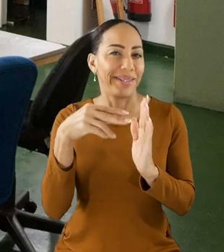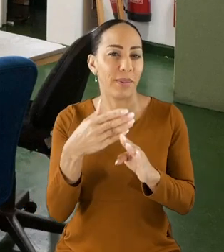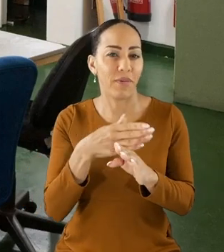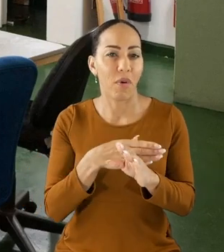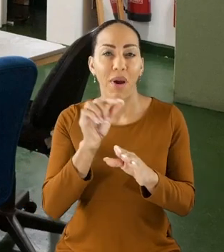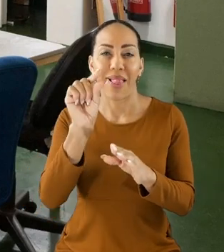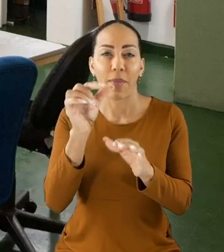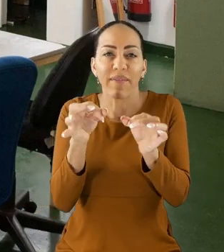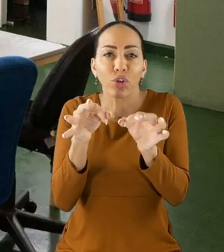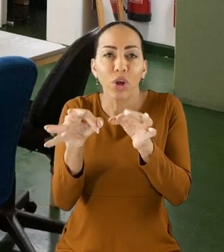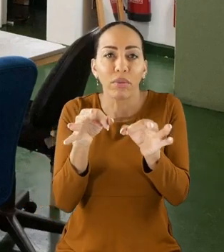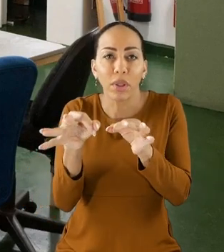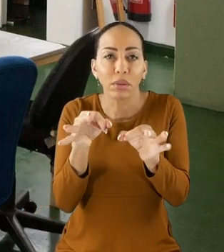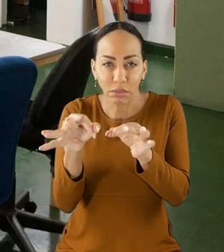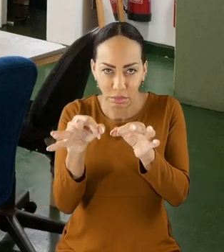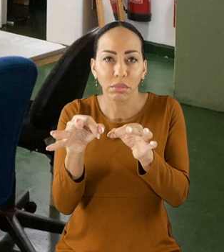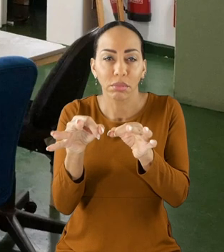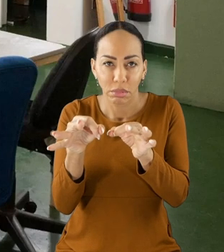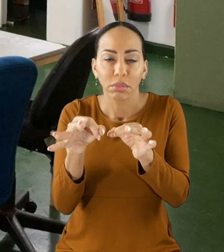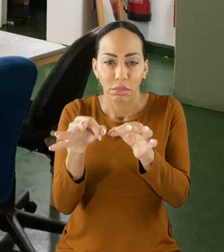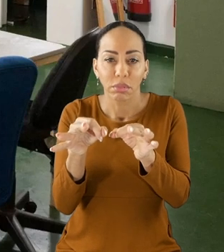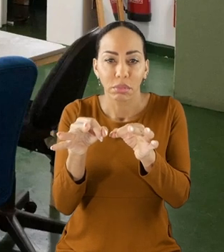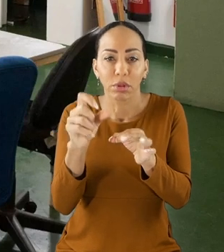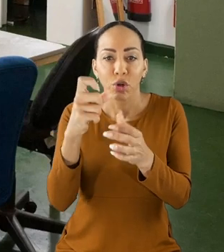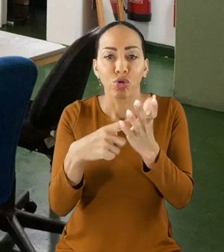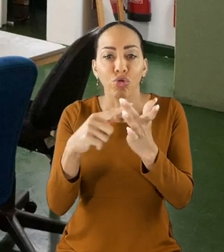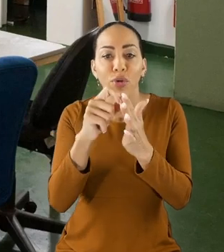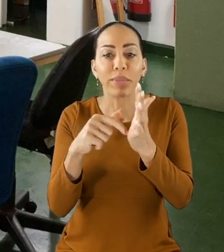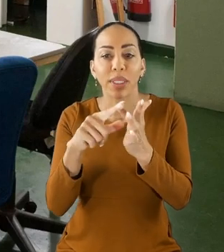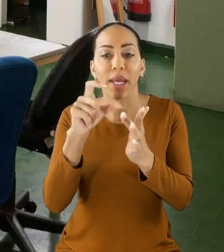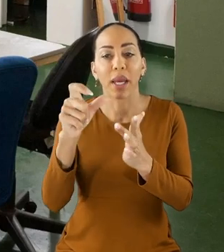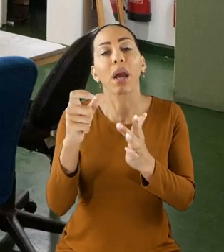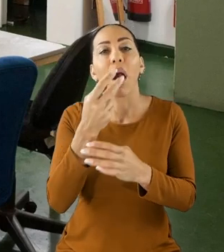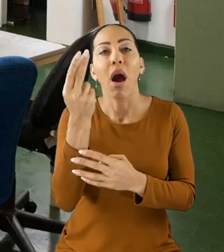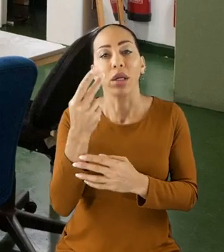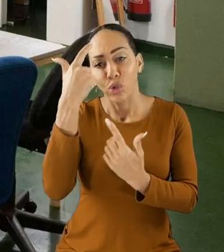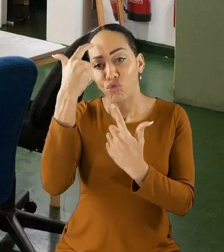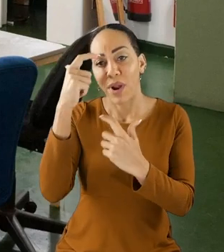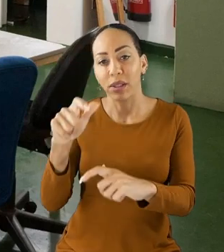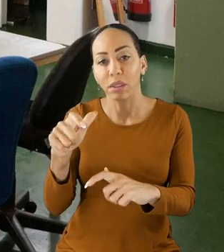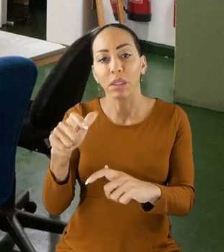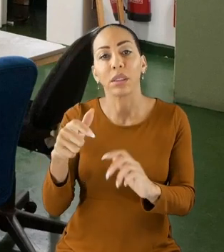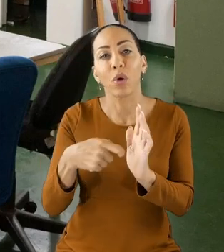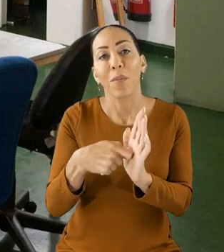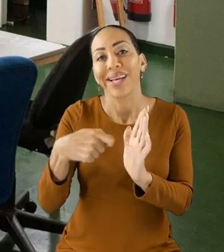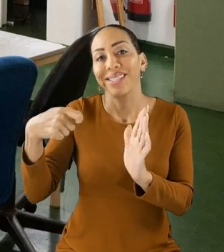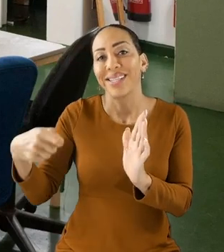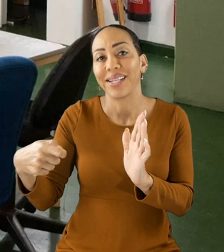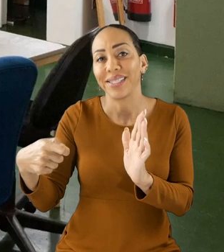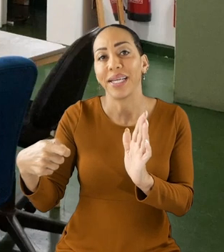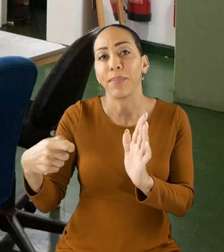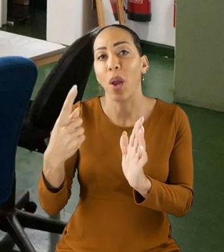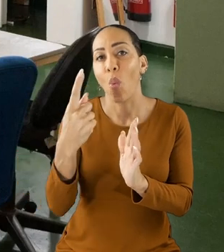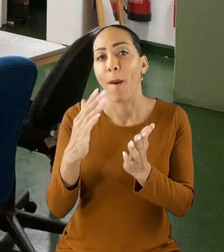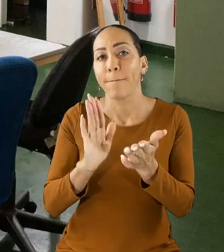You have seen this, everyone's seen this. The only slight adjustment will be is that we're going to, the CRIPtic Arts residency is going to extend